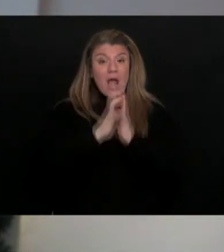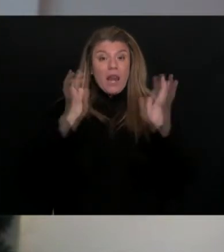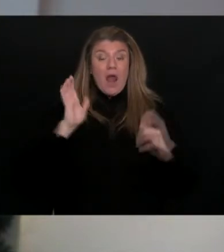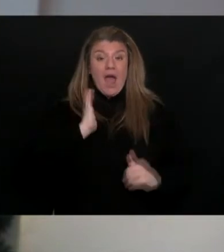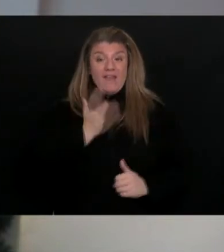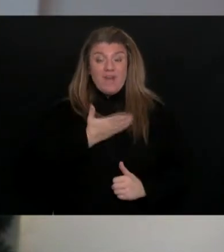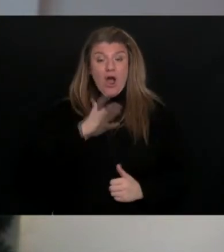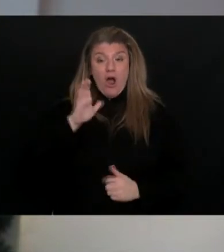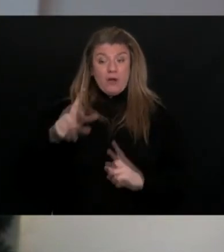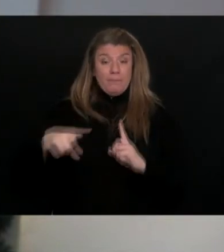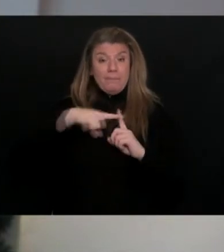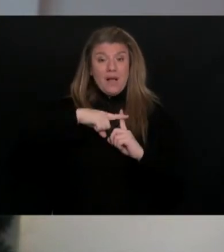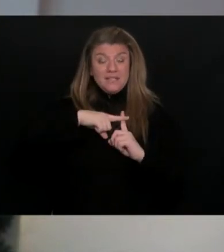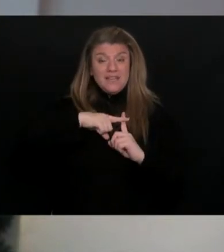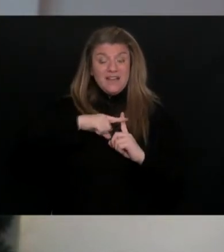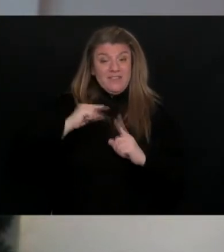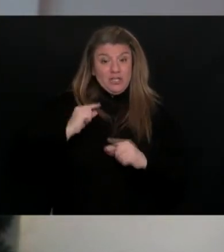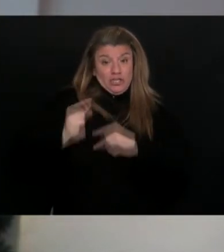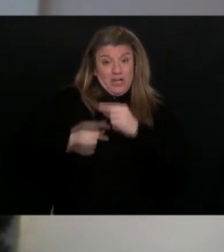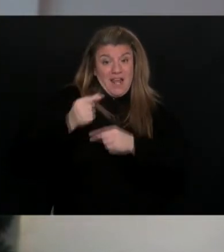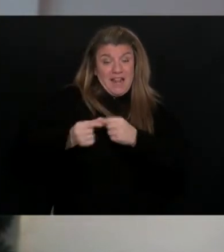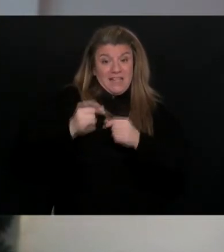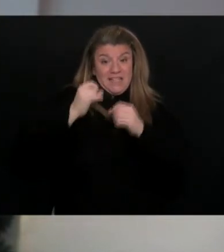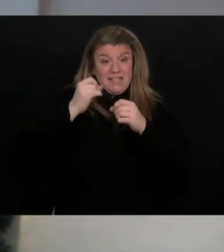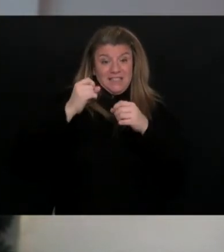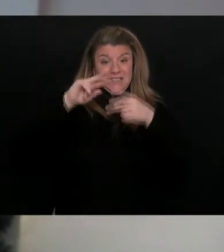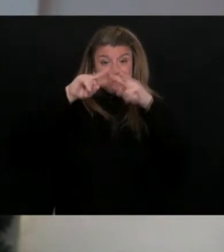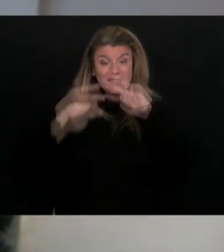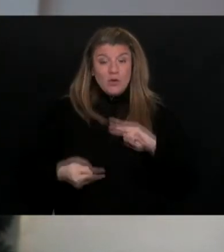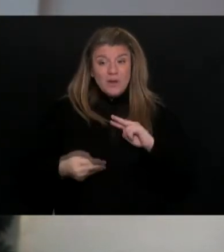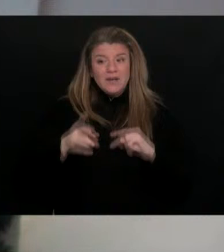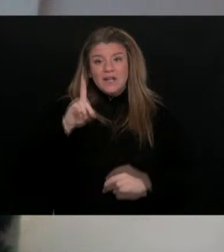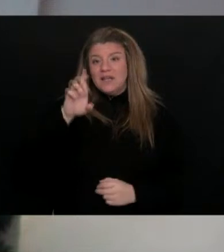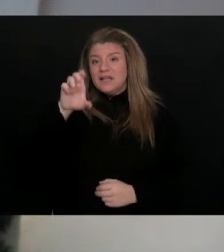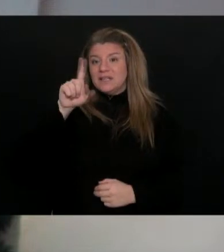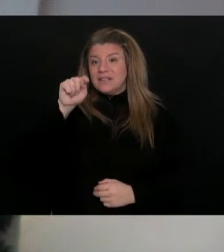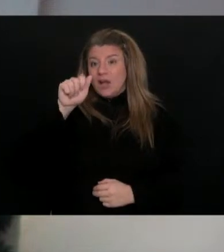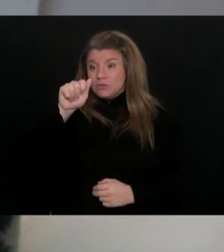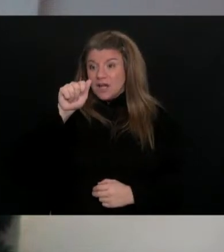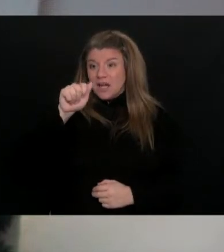cases genetically sequenced are from the Delta variant, not the Omicron variant.